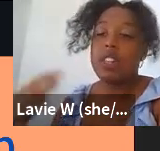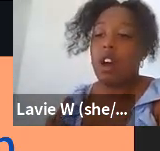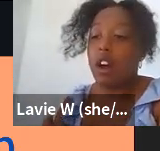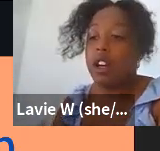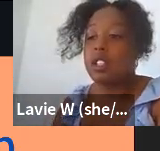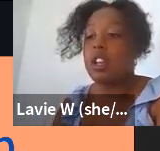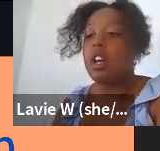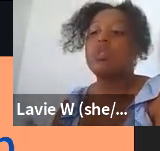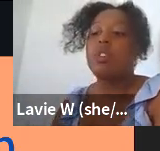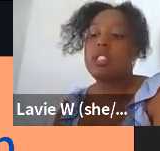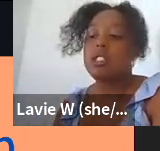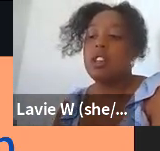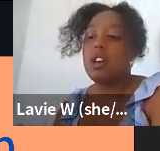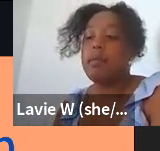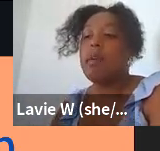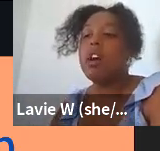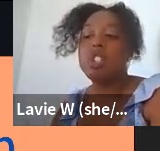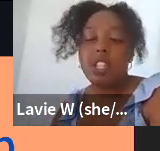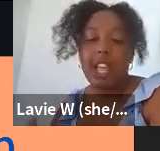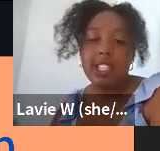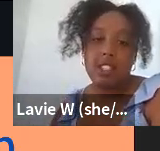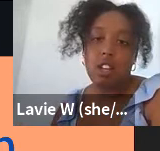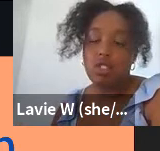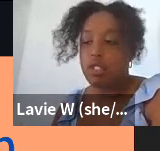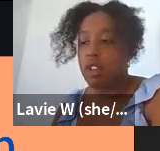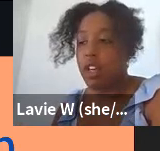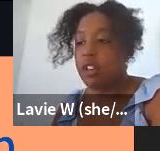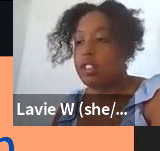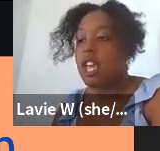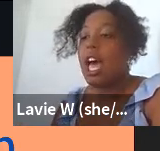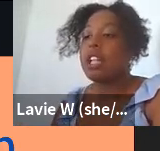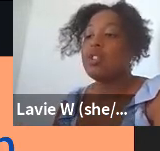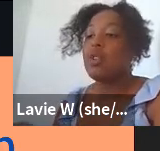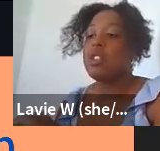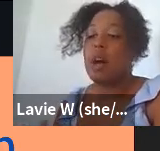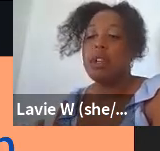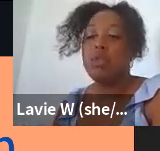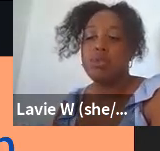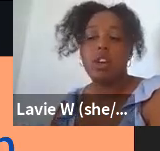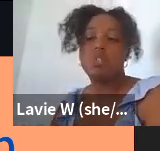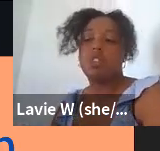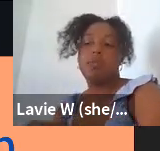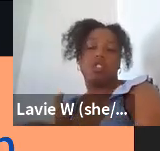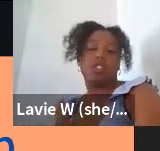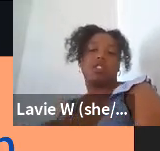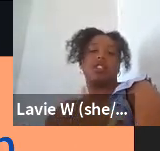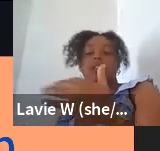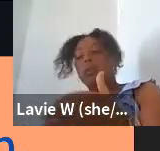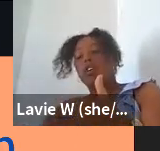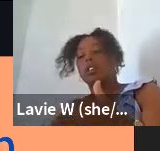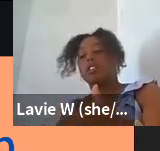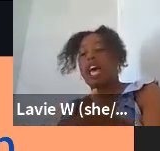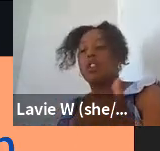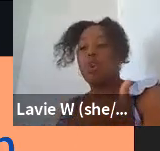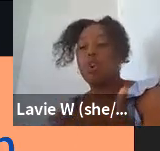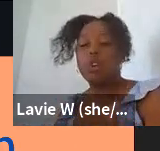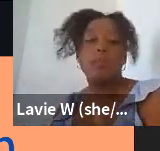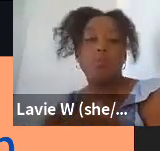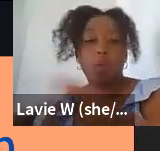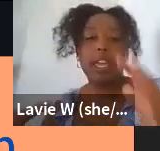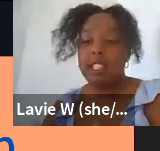So in the arts, cultural racism marginalizes the cultures of others. And so the dominant group's cultural images, symbols,